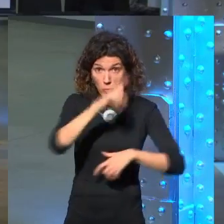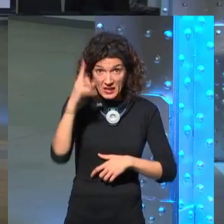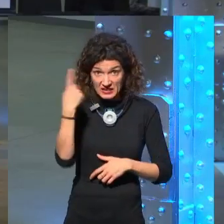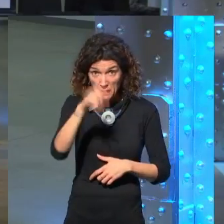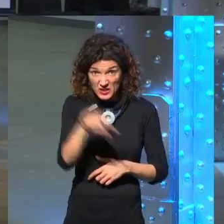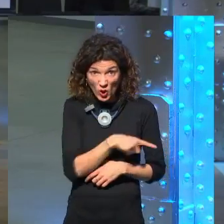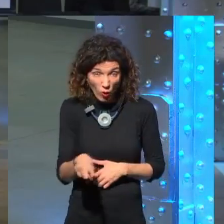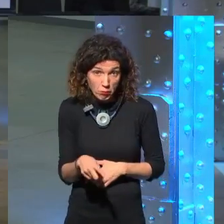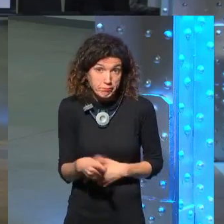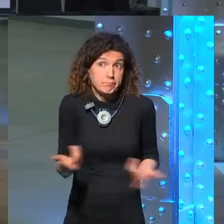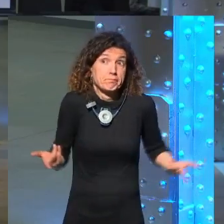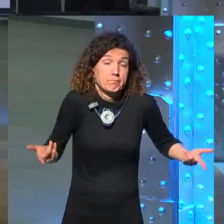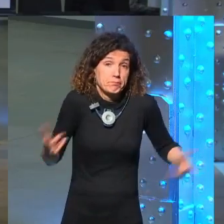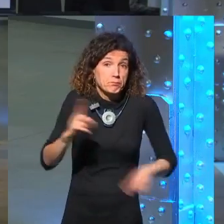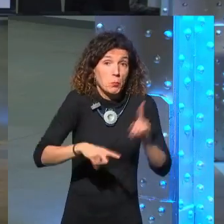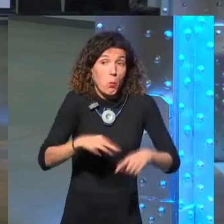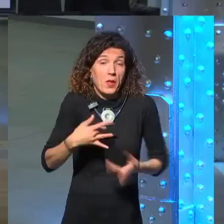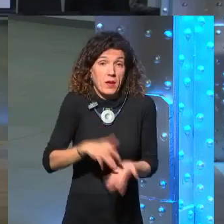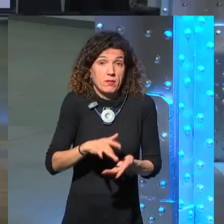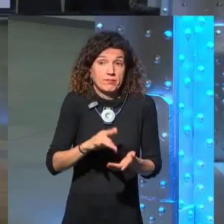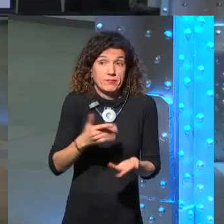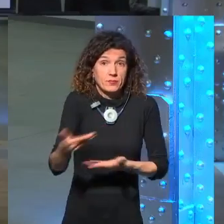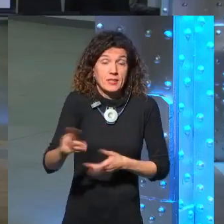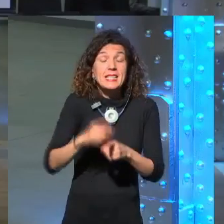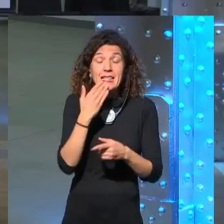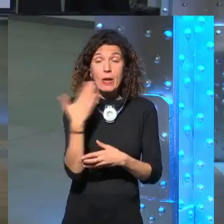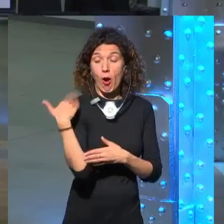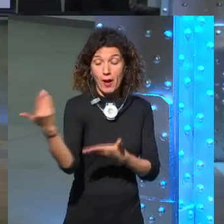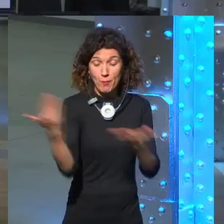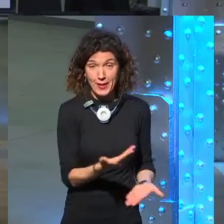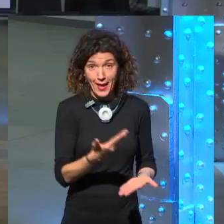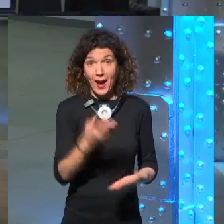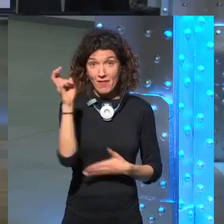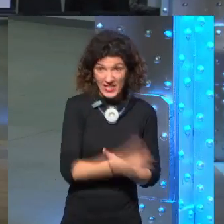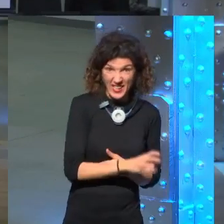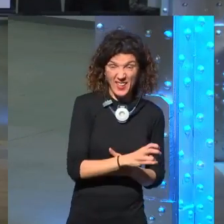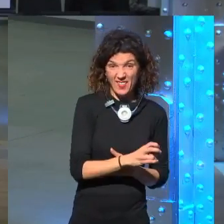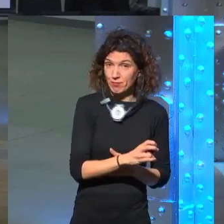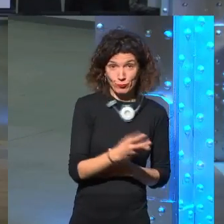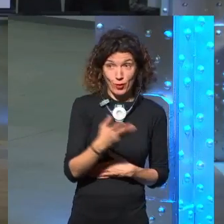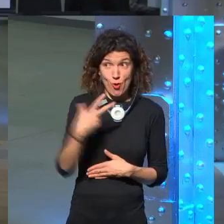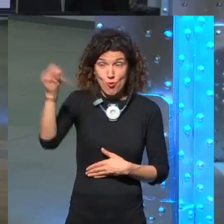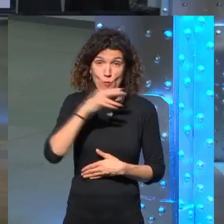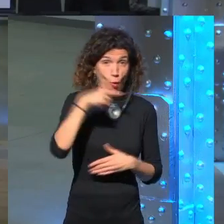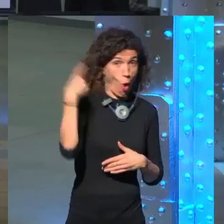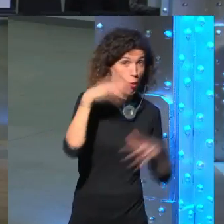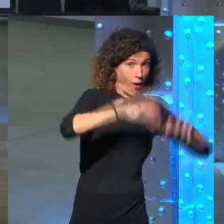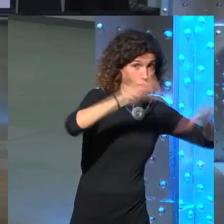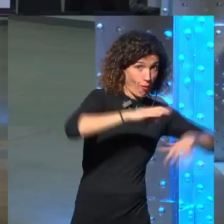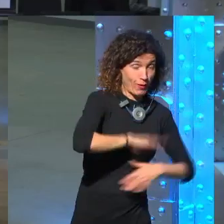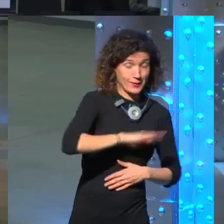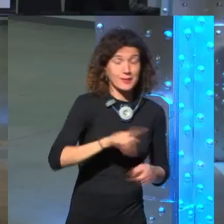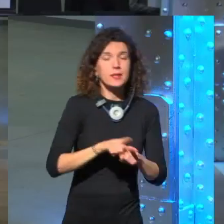wouldn't have taken up the offer if I knew it was going to rain. Have enough rain in London. But and that's the trouble. The weather, very